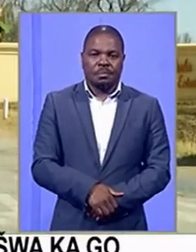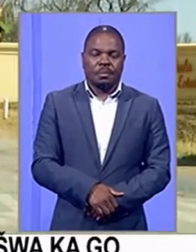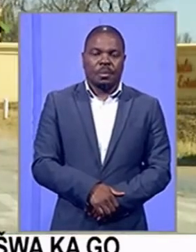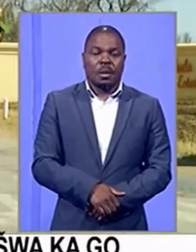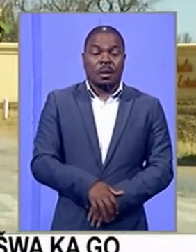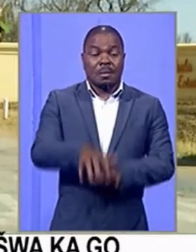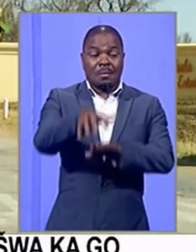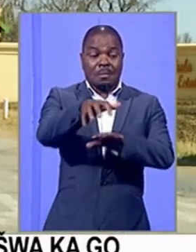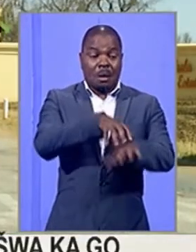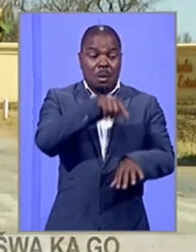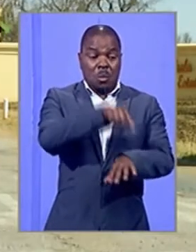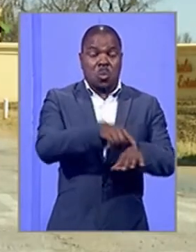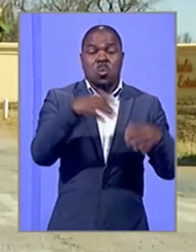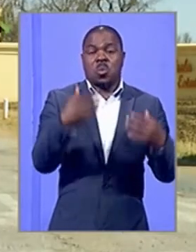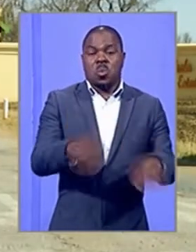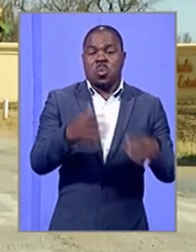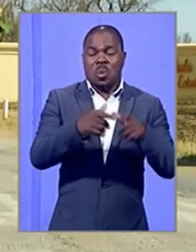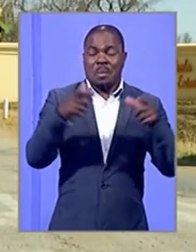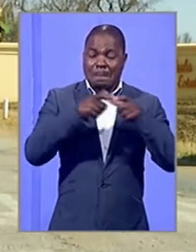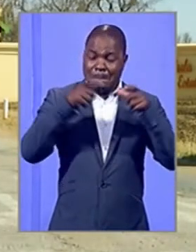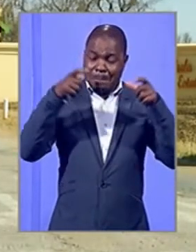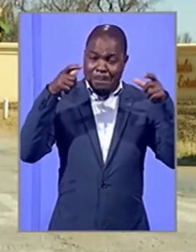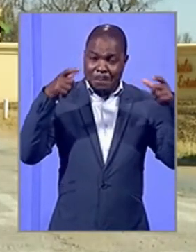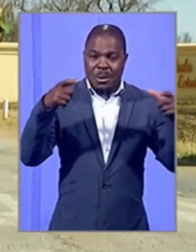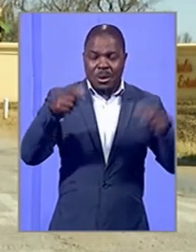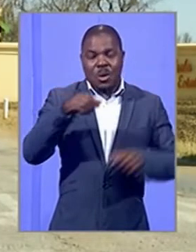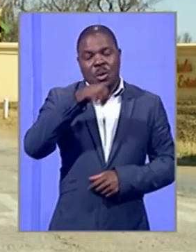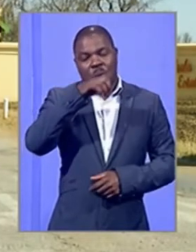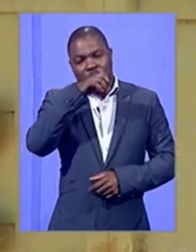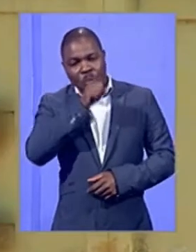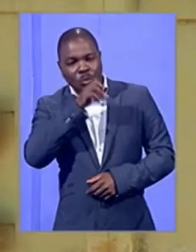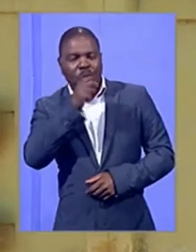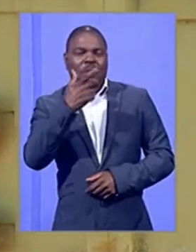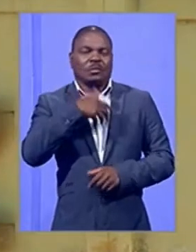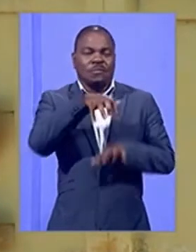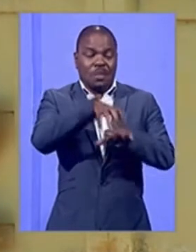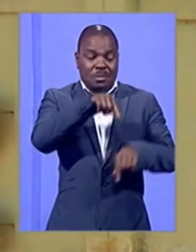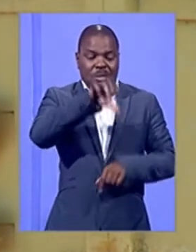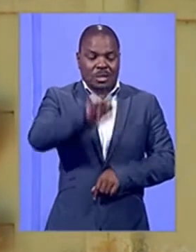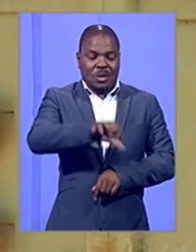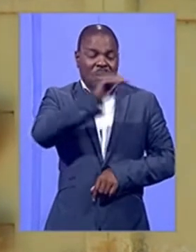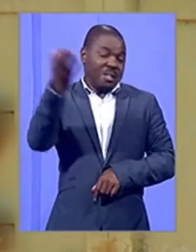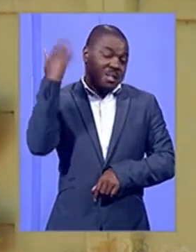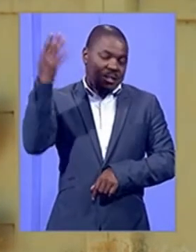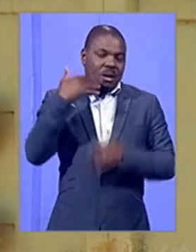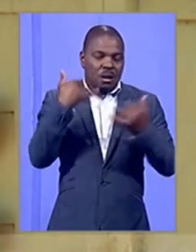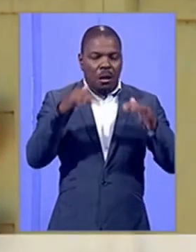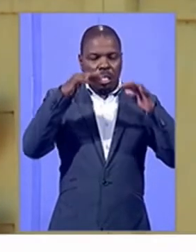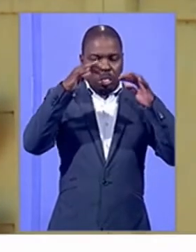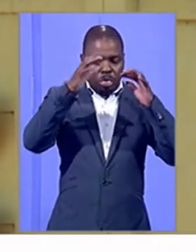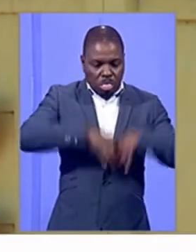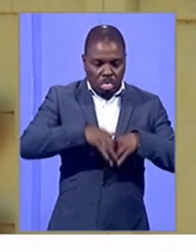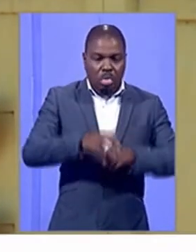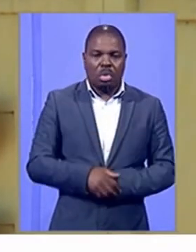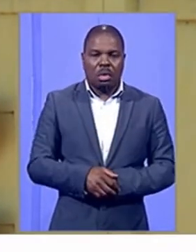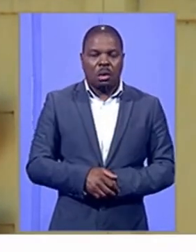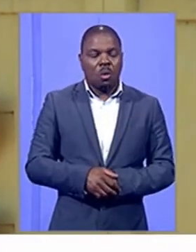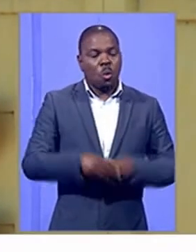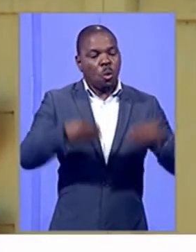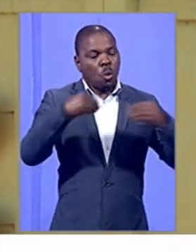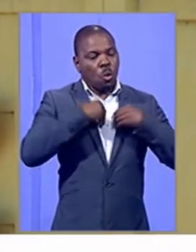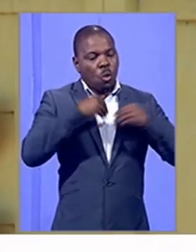polasa ye ke ile a beile ya nngwe tša tše kgolokgolo tše di tšweletšago dienywa tše dinamune mo nageng pele iphušama e bušeditšwe go beng mabu